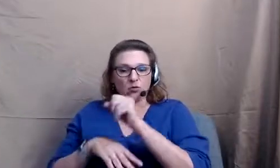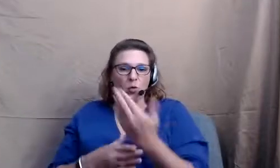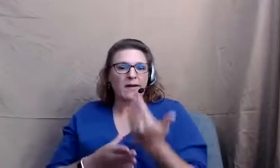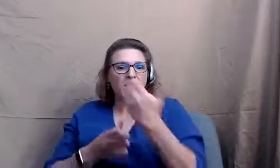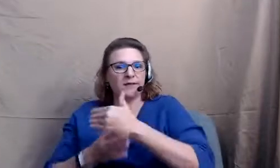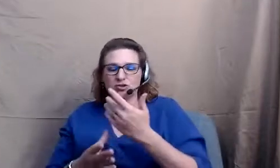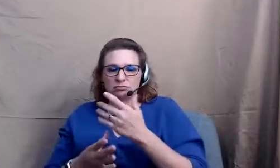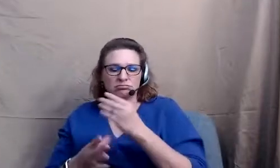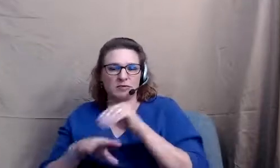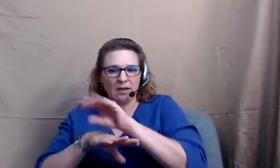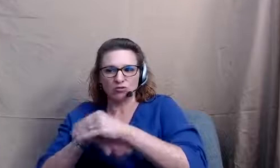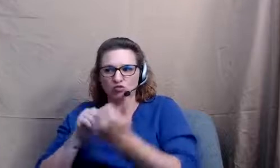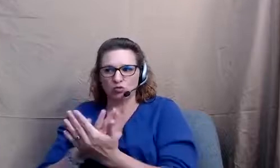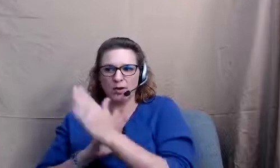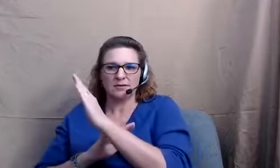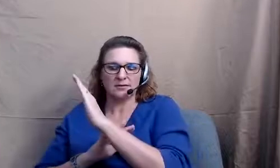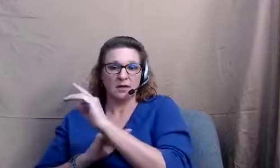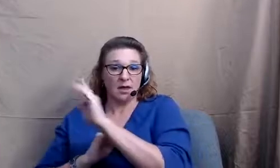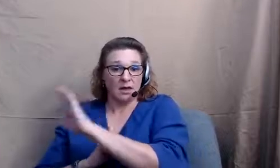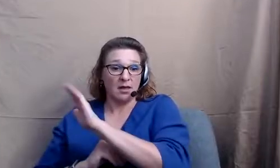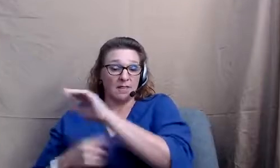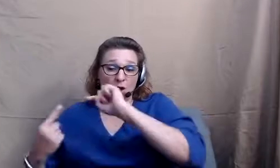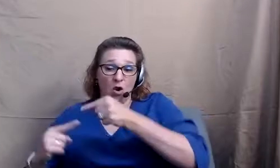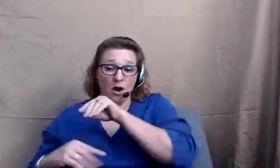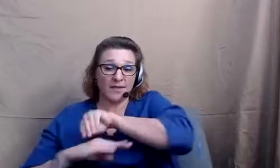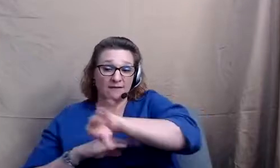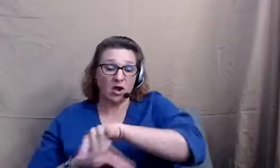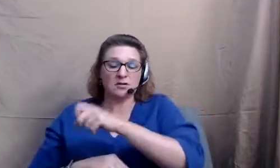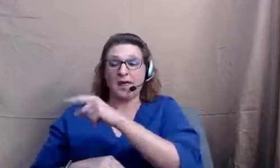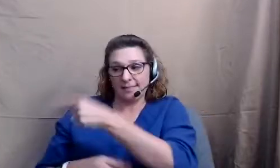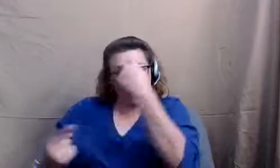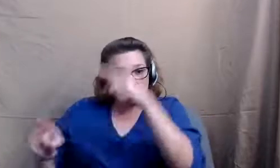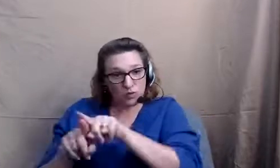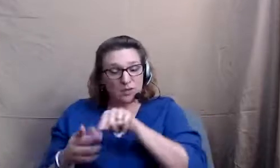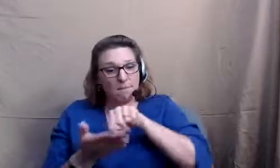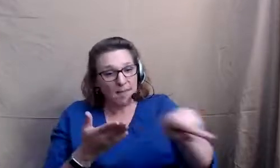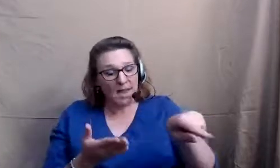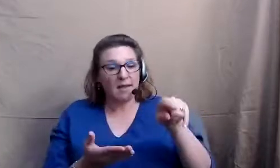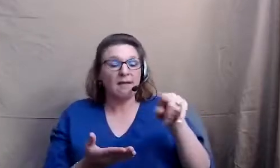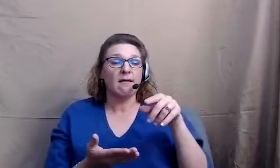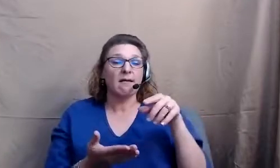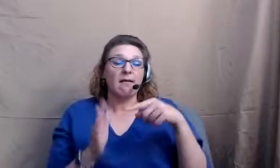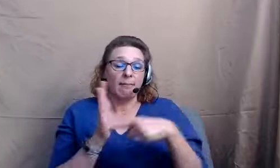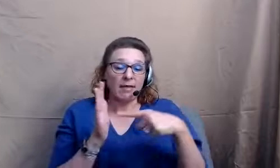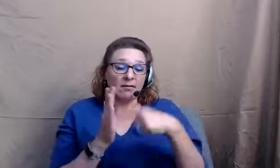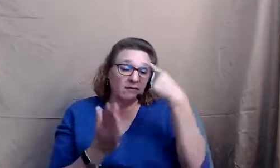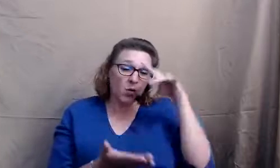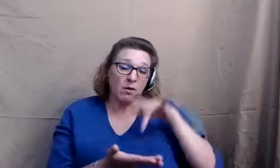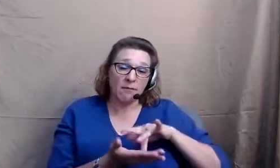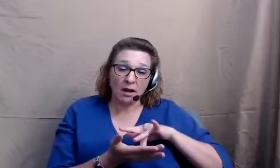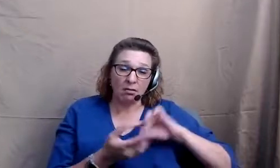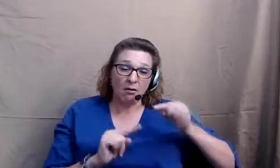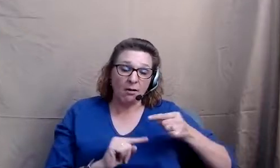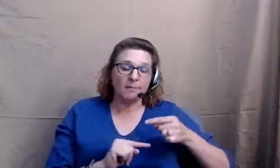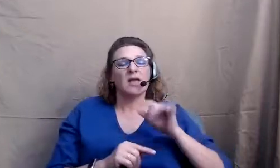counseling to address what they've done. And they're agreeing to pay my medical bills. Having that kind of plan ensures that there's some